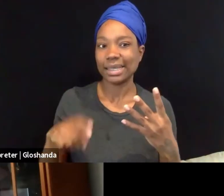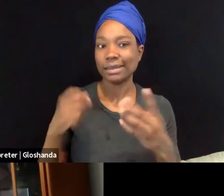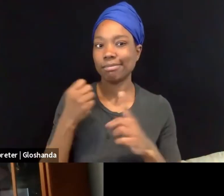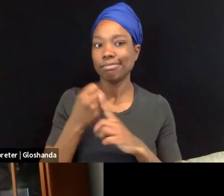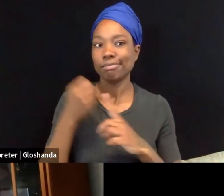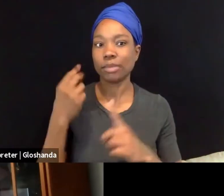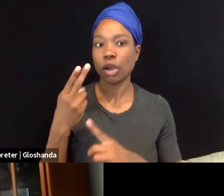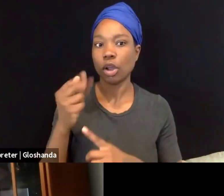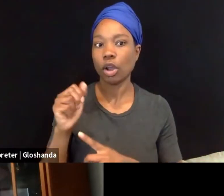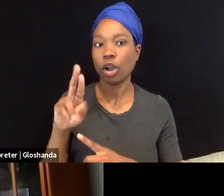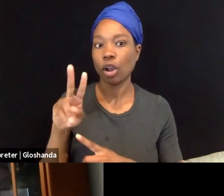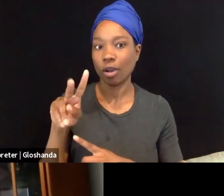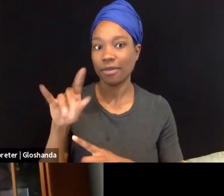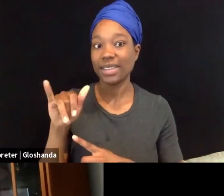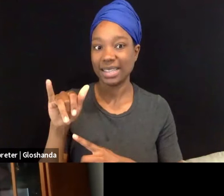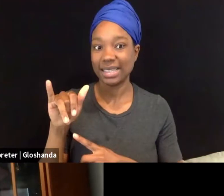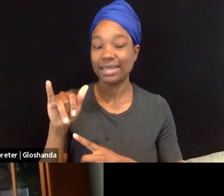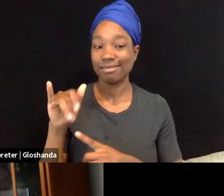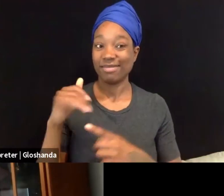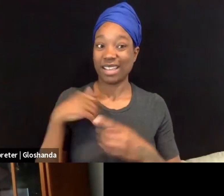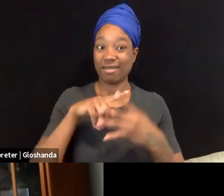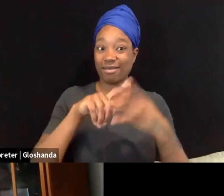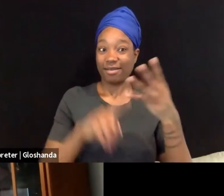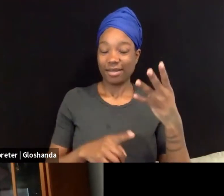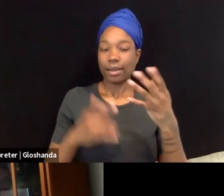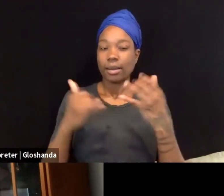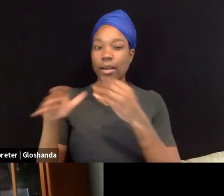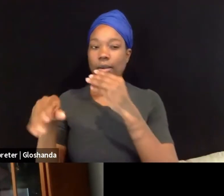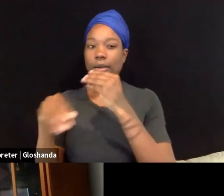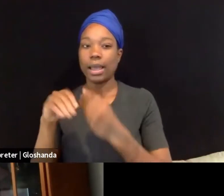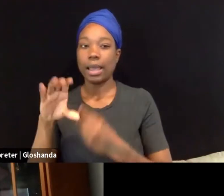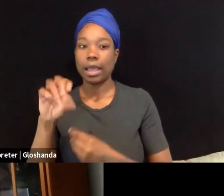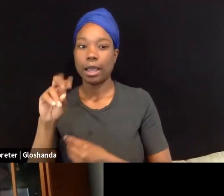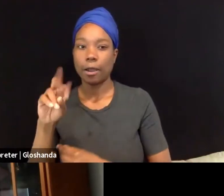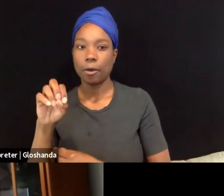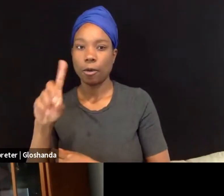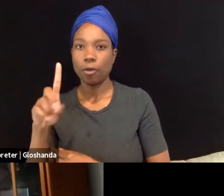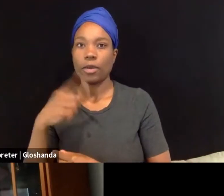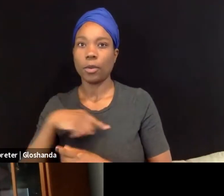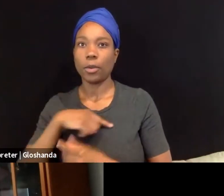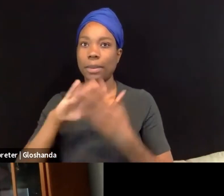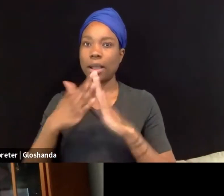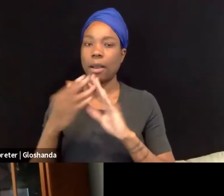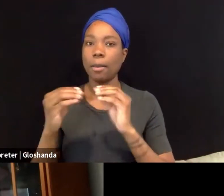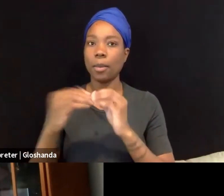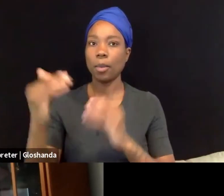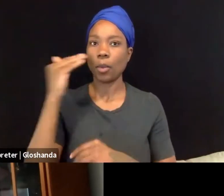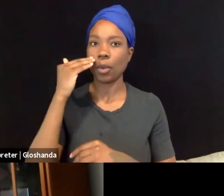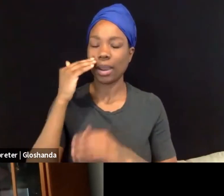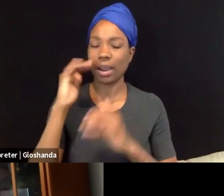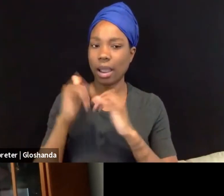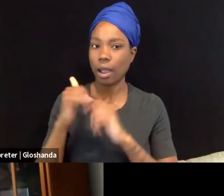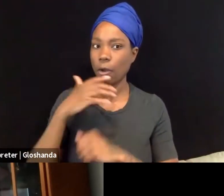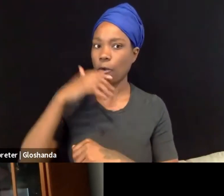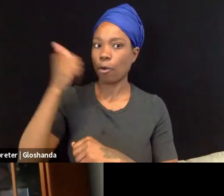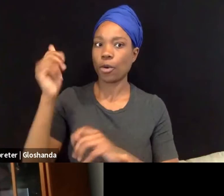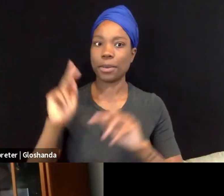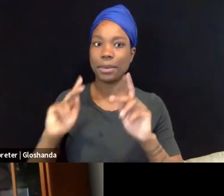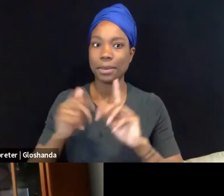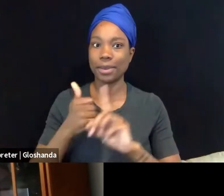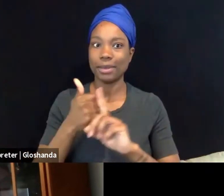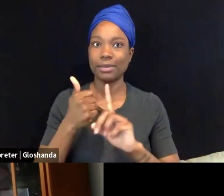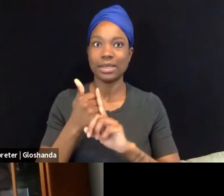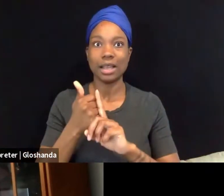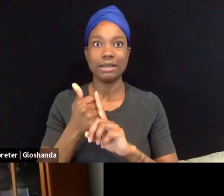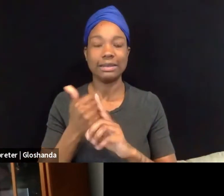COVID, which has made us acutely aware of how older people are particularly vulnerable to